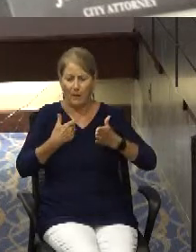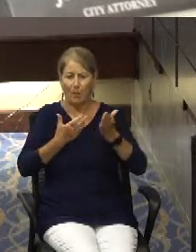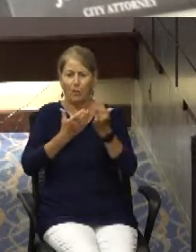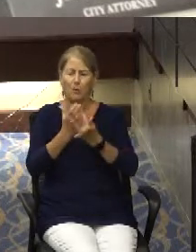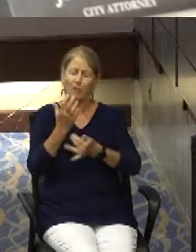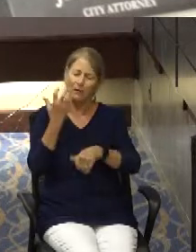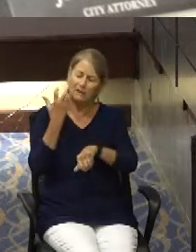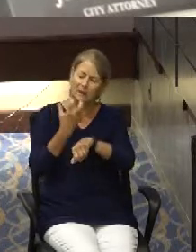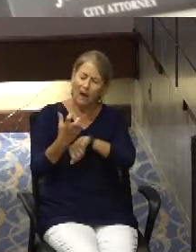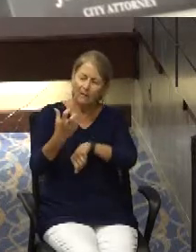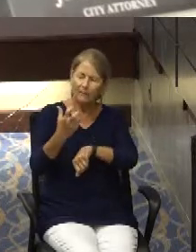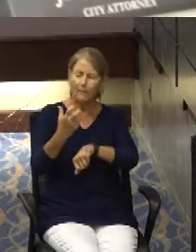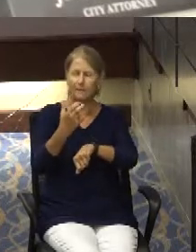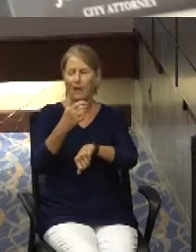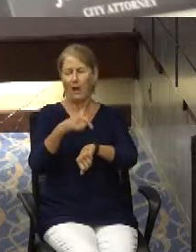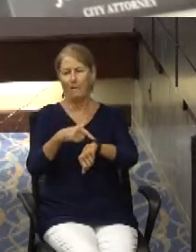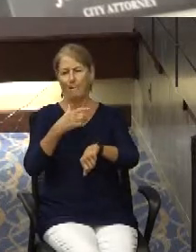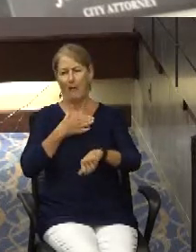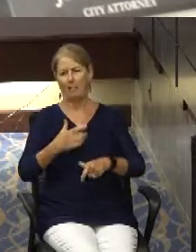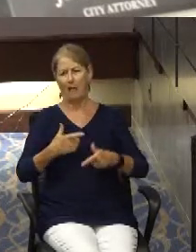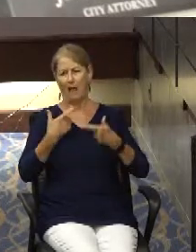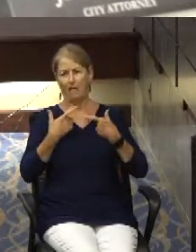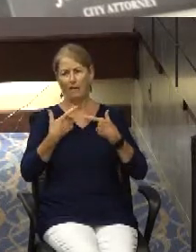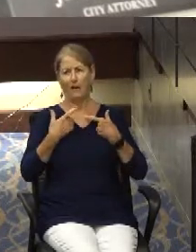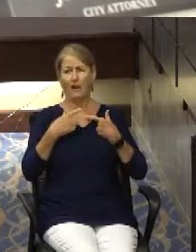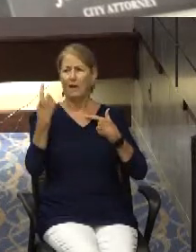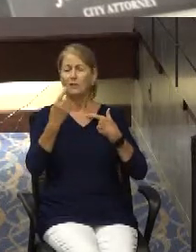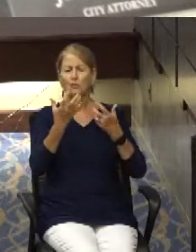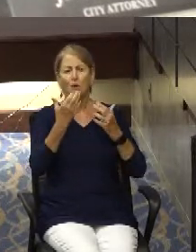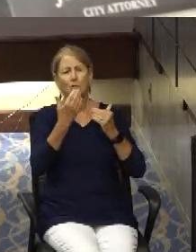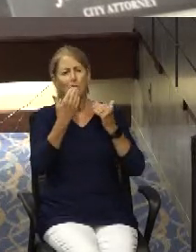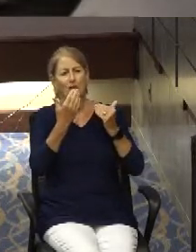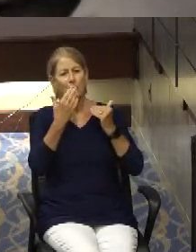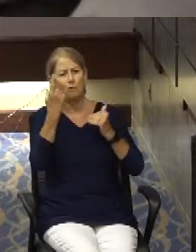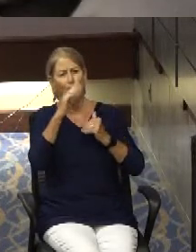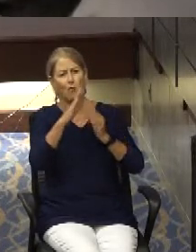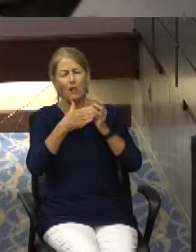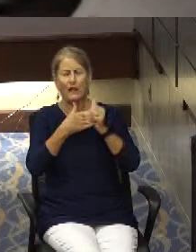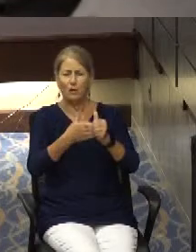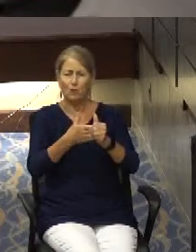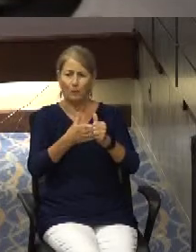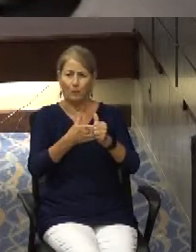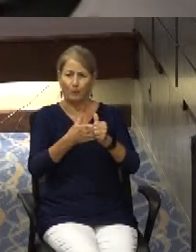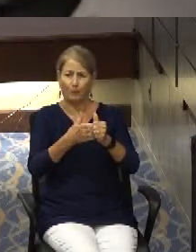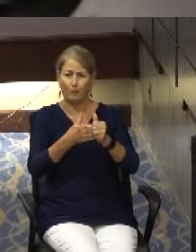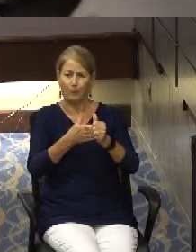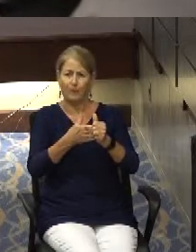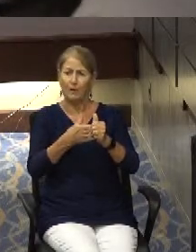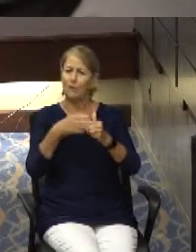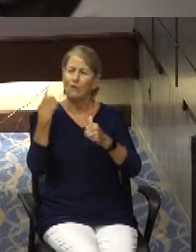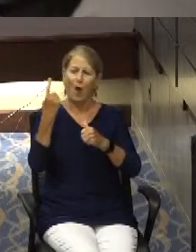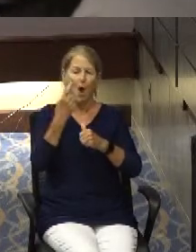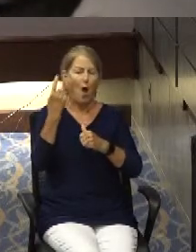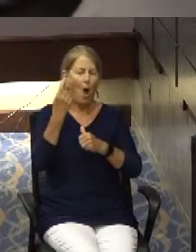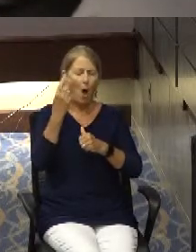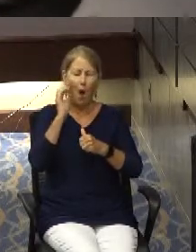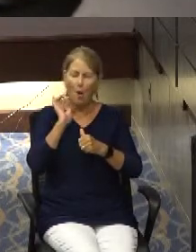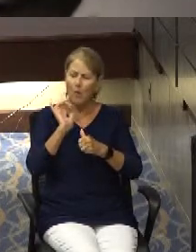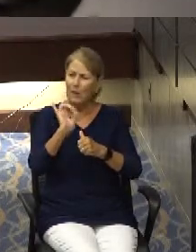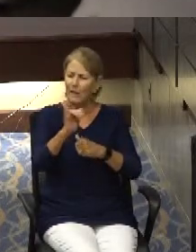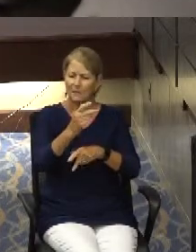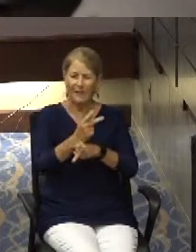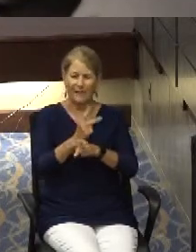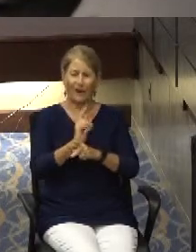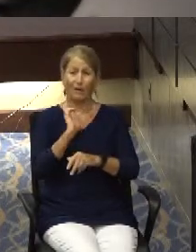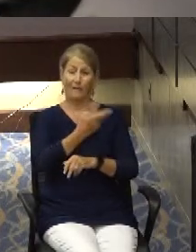life. And I just want to thank you for your leadership. You've always taken care of us. Sometimes